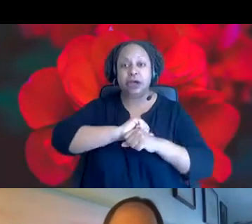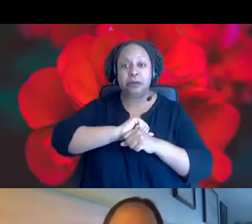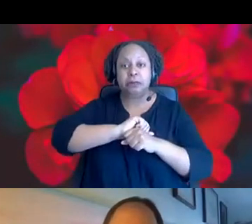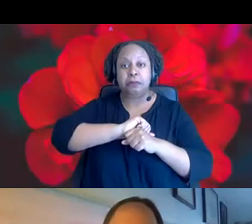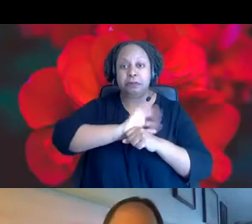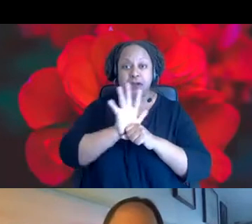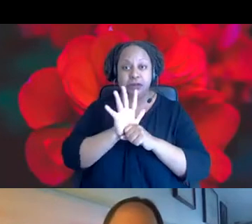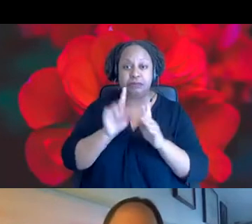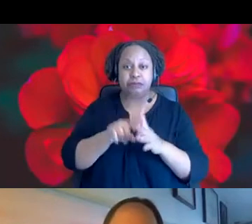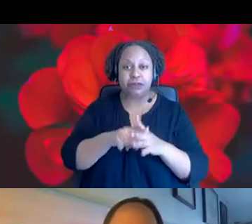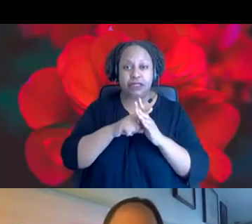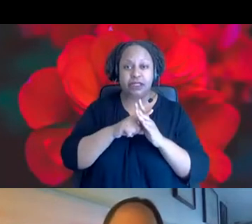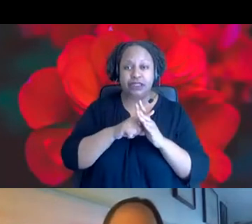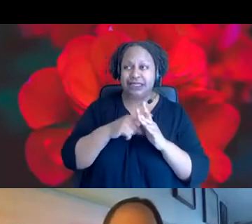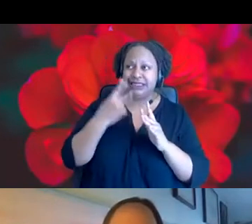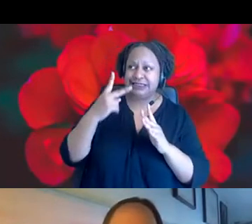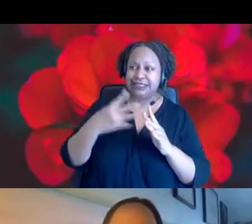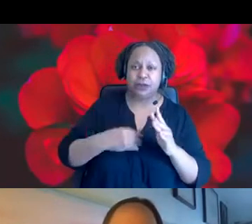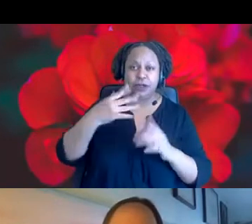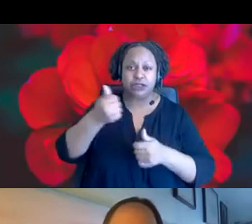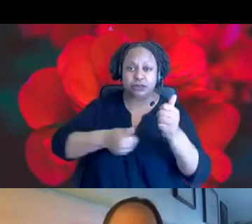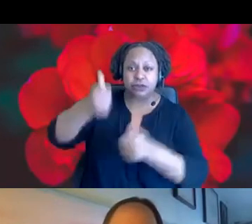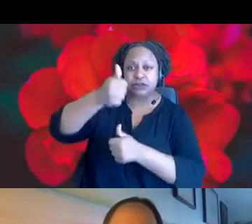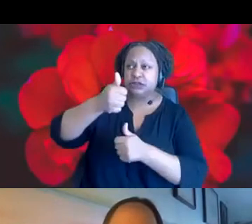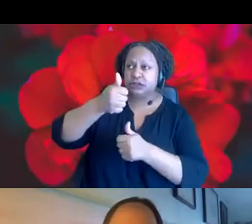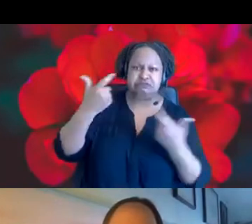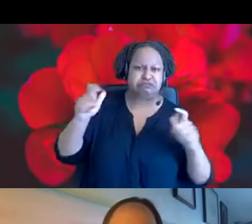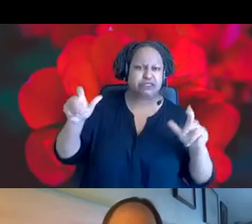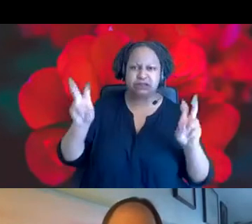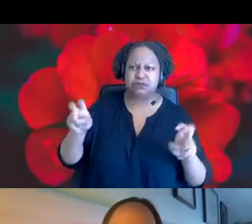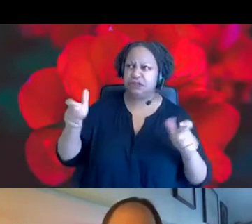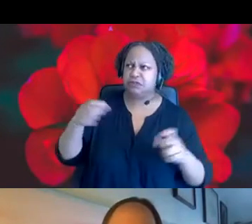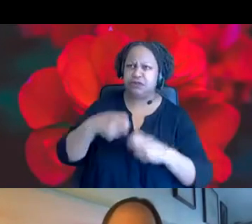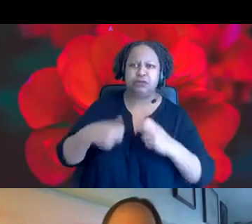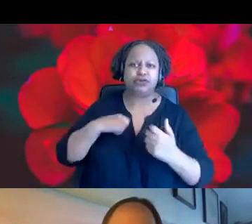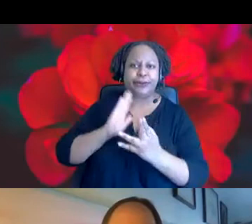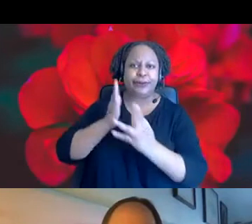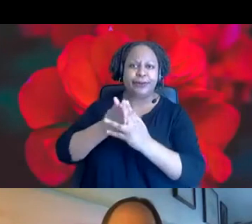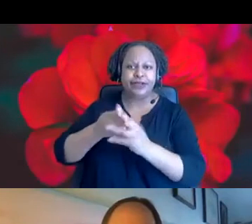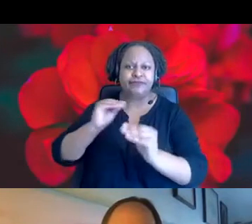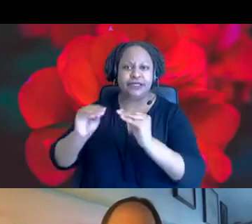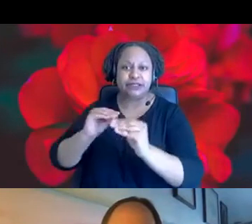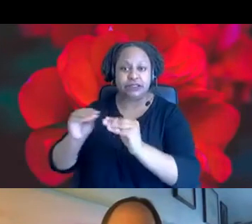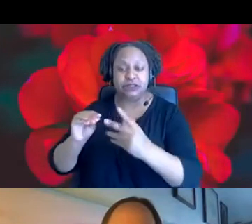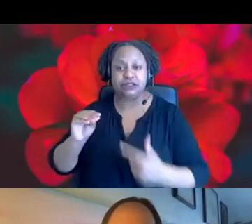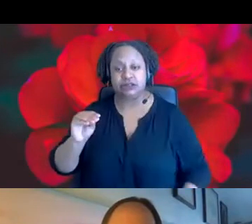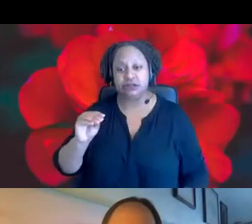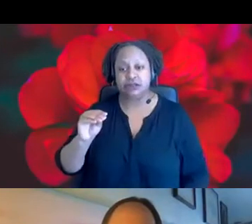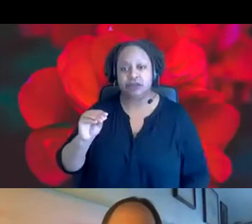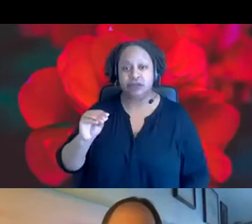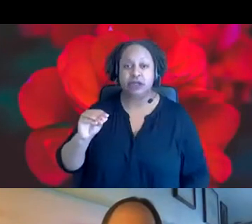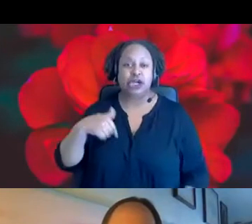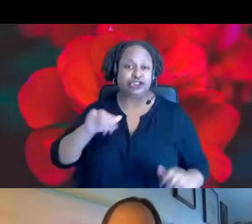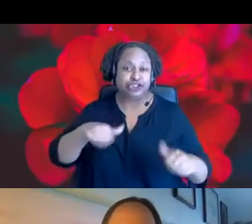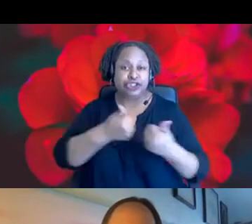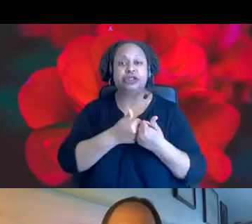supremacy and trying to fix it. And with all respect, I would challenge that we had that one moment. I think we've